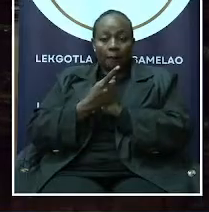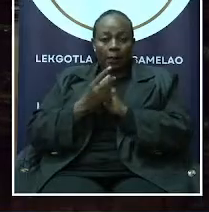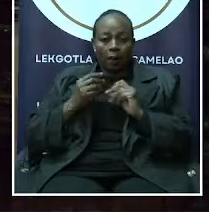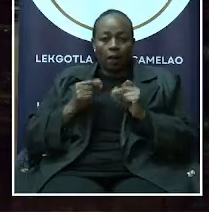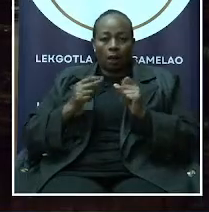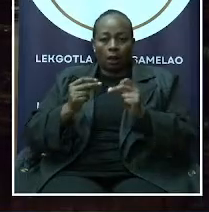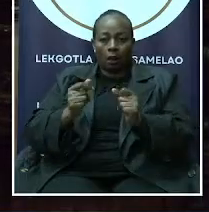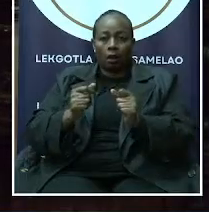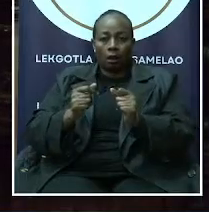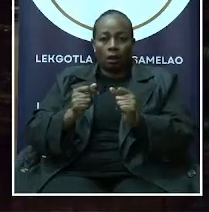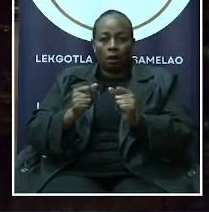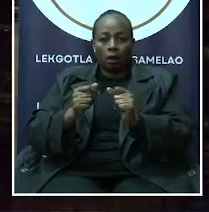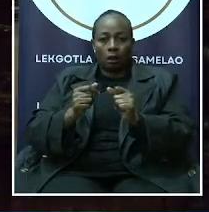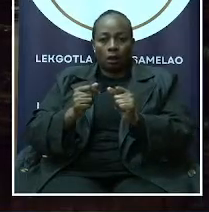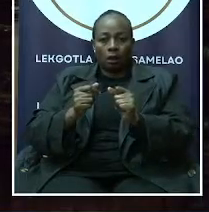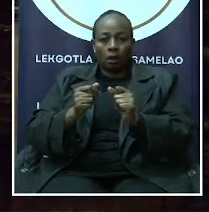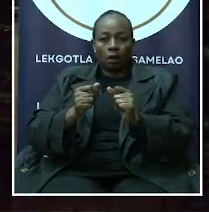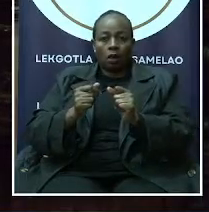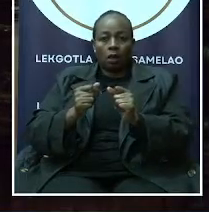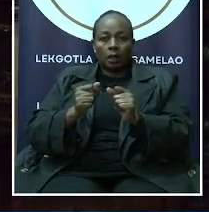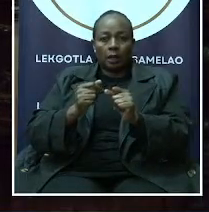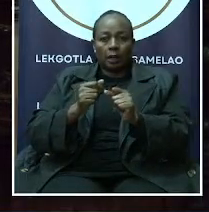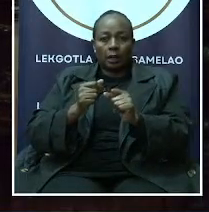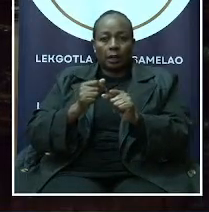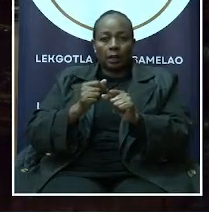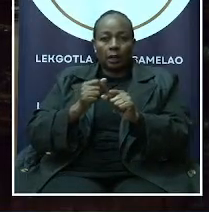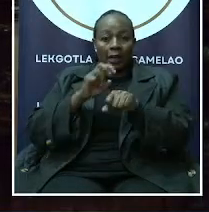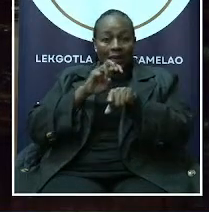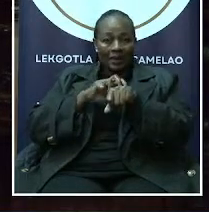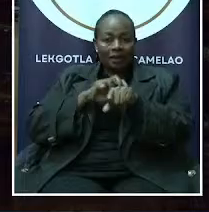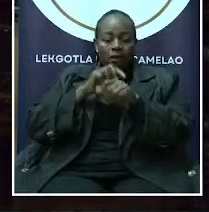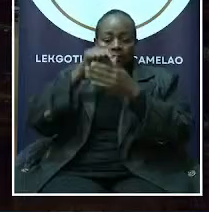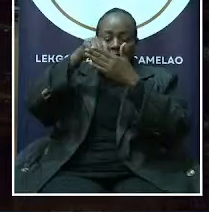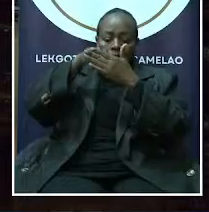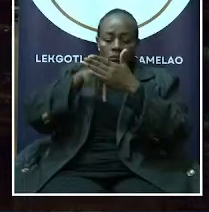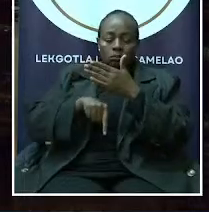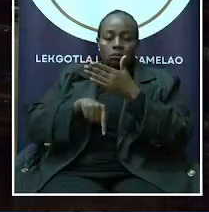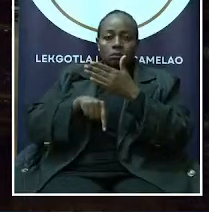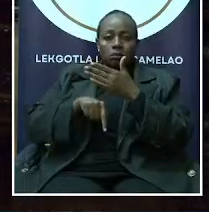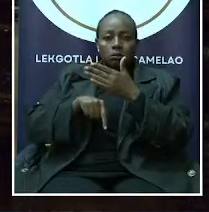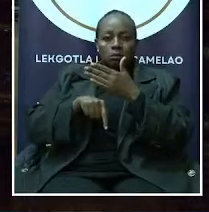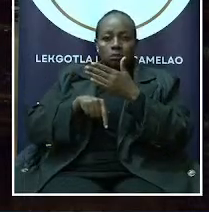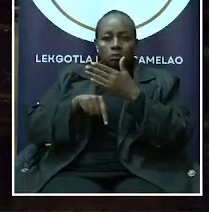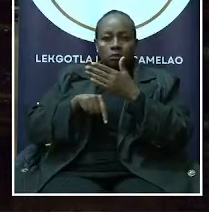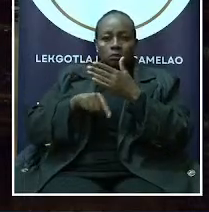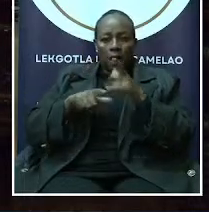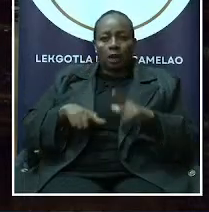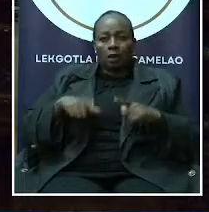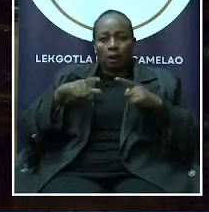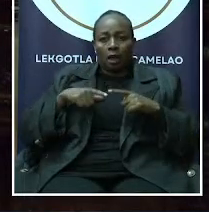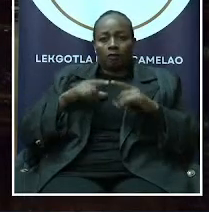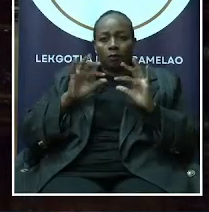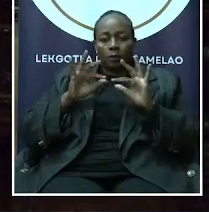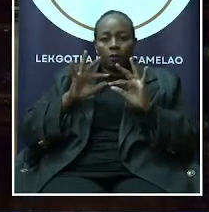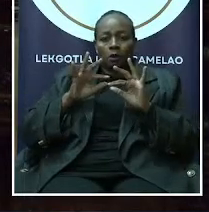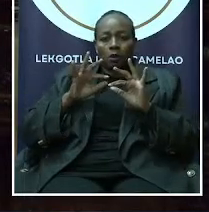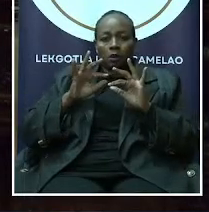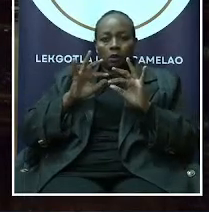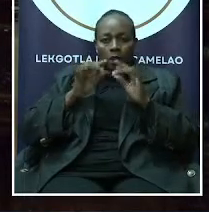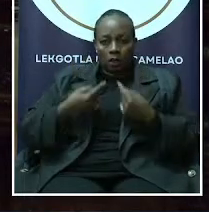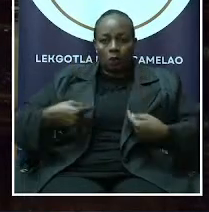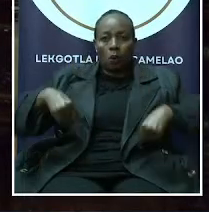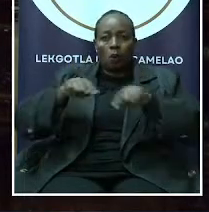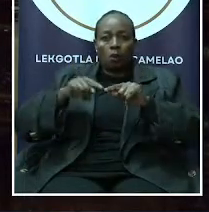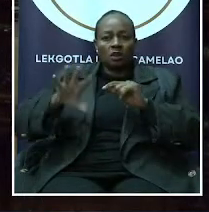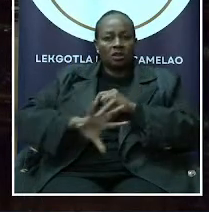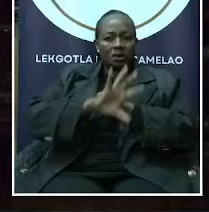It's urgent and it speaks to need that deeply rooted in the lives of young people across the nation,